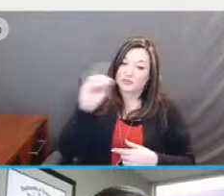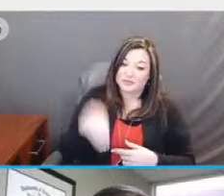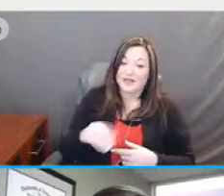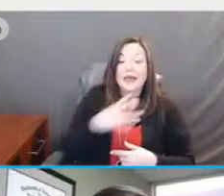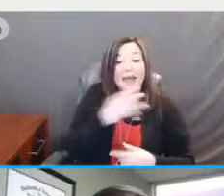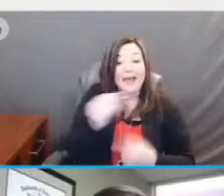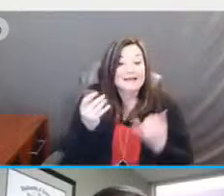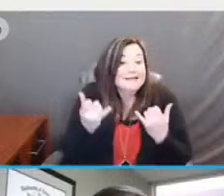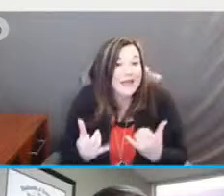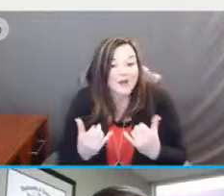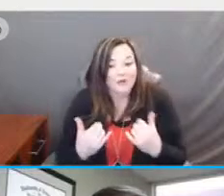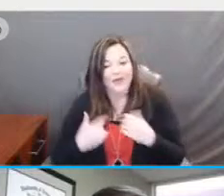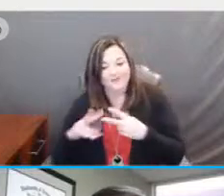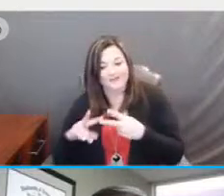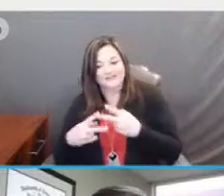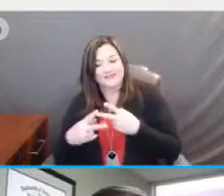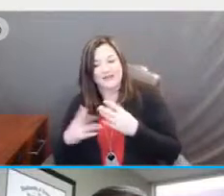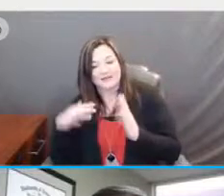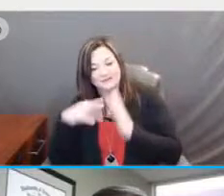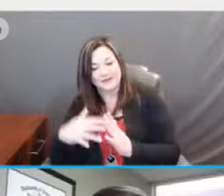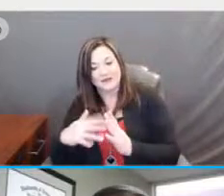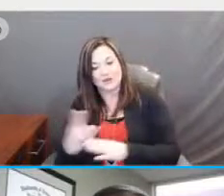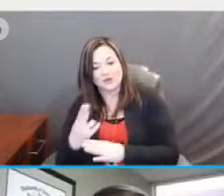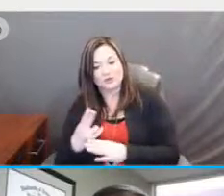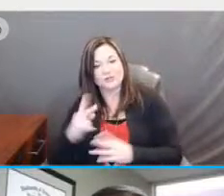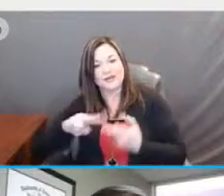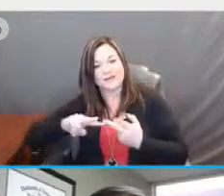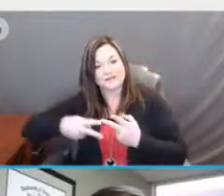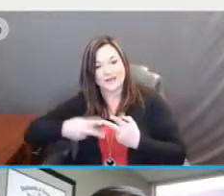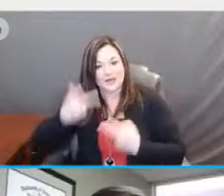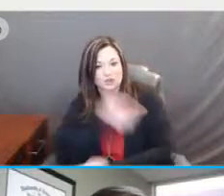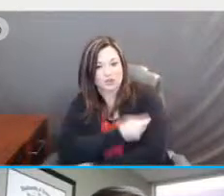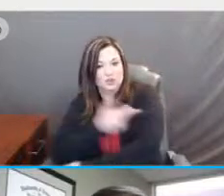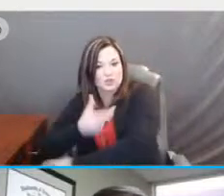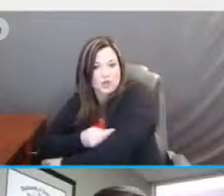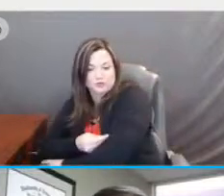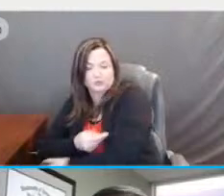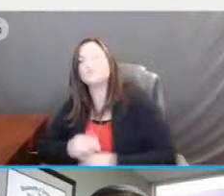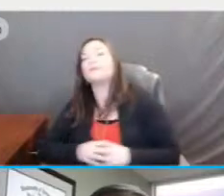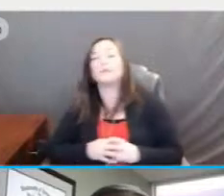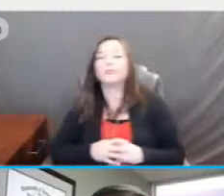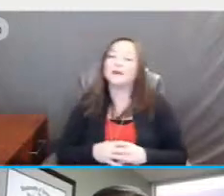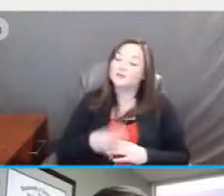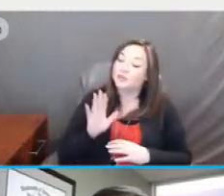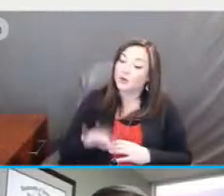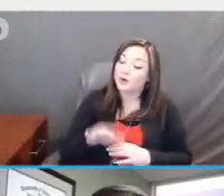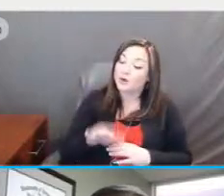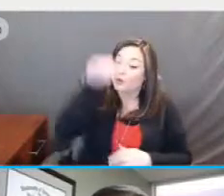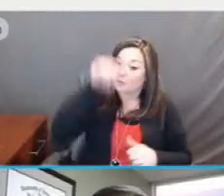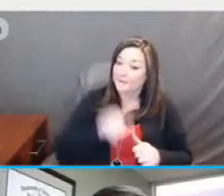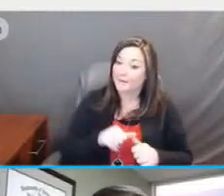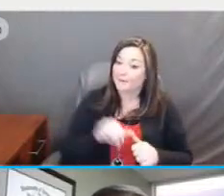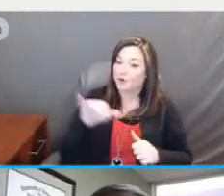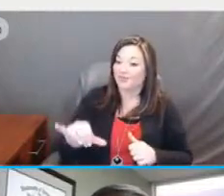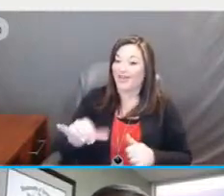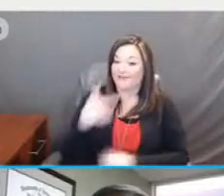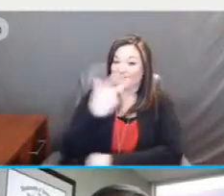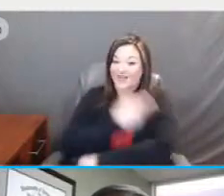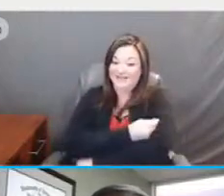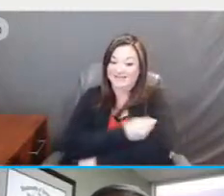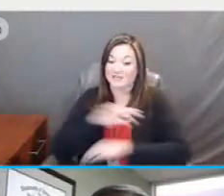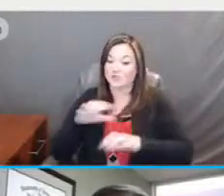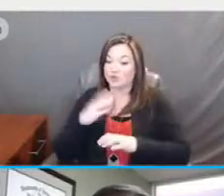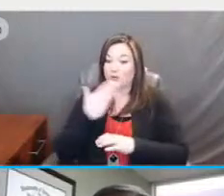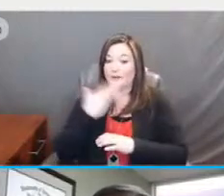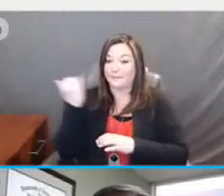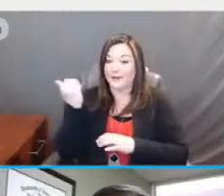another study where they use 2 doses. Now, one thing to keep in mind is the vaccine that's doing the best